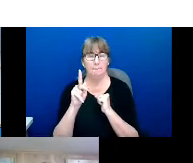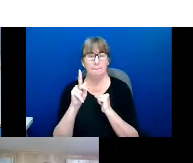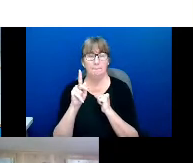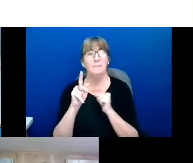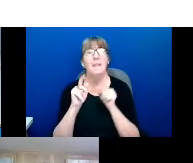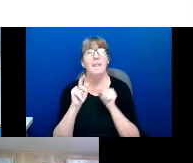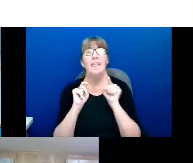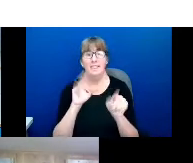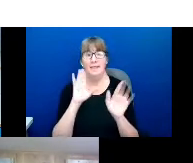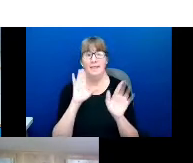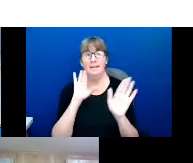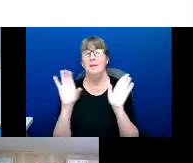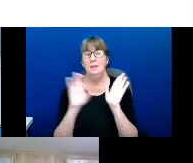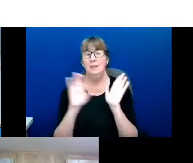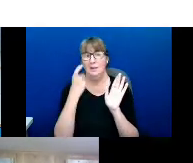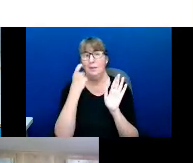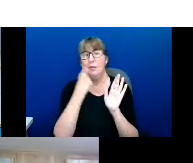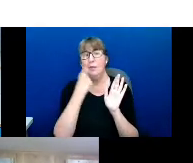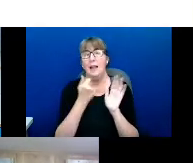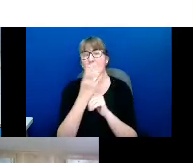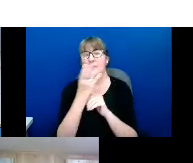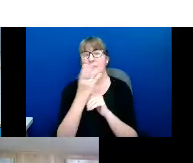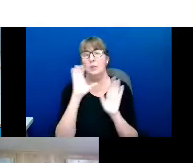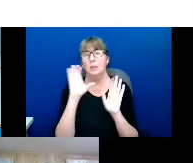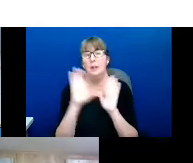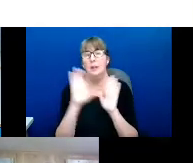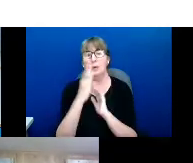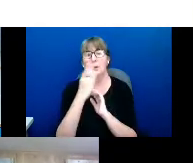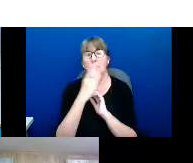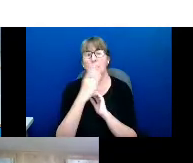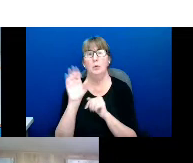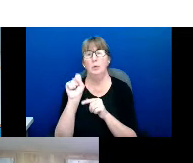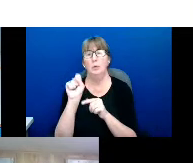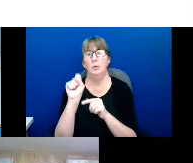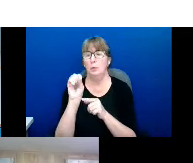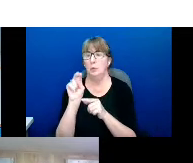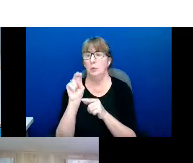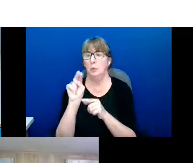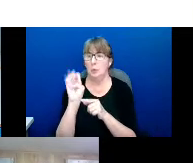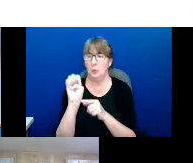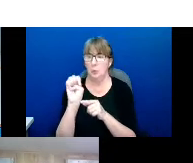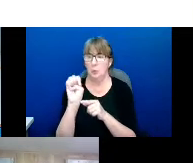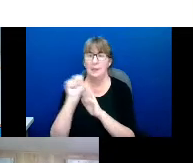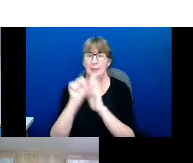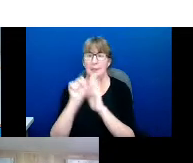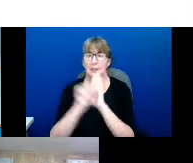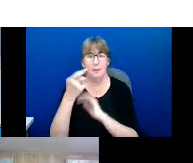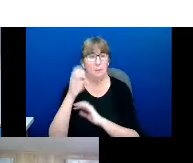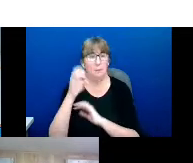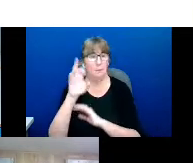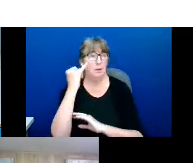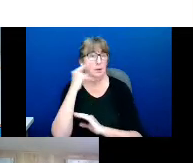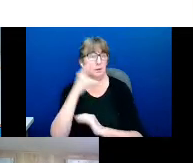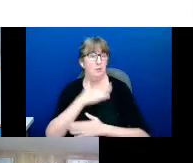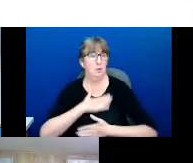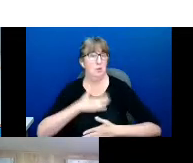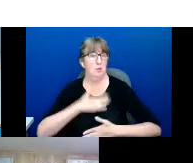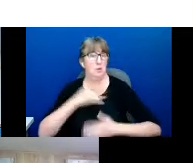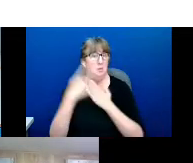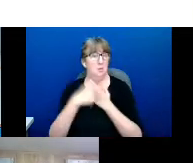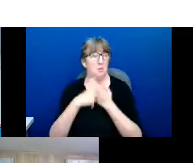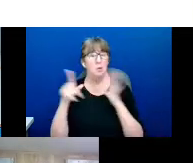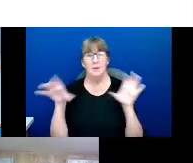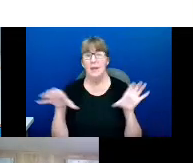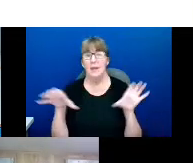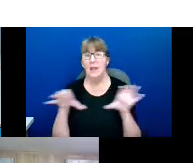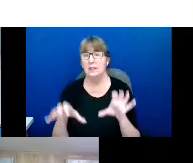the last few slides were at Bluestone State Park, which if you all would ever like to see the program in action, take a weekend trip and